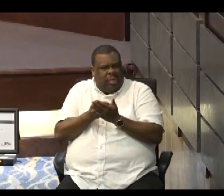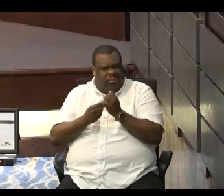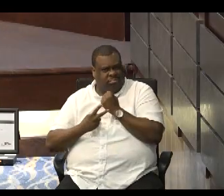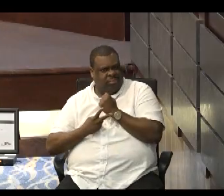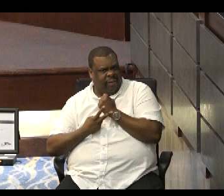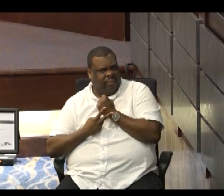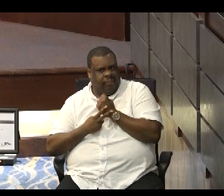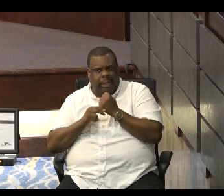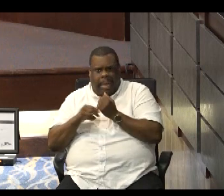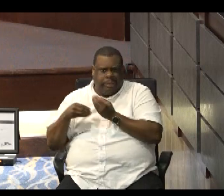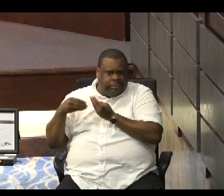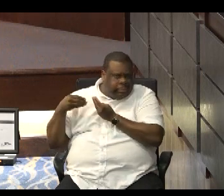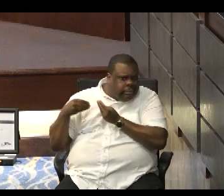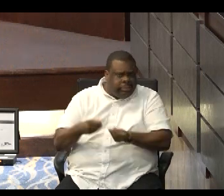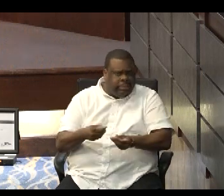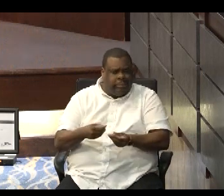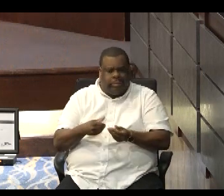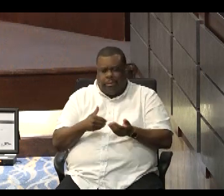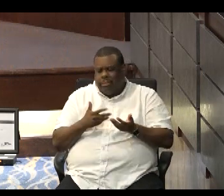So